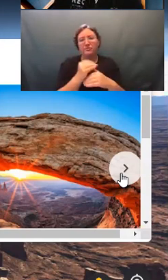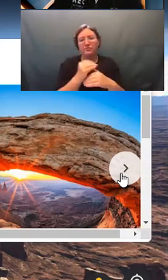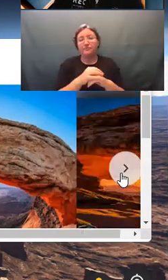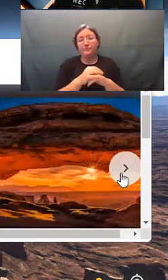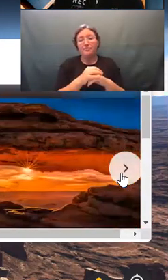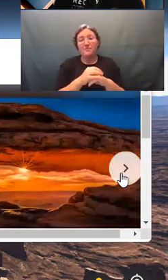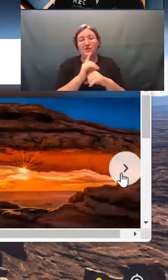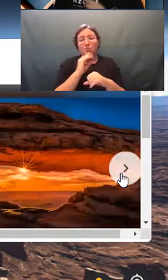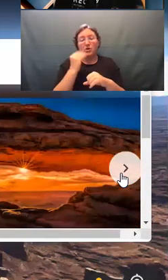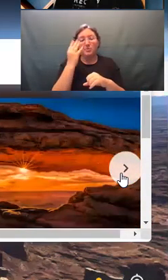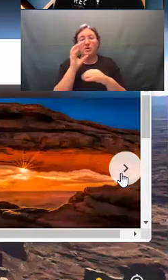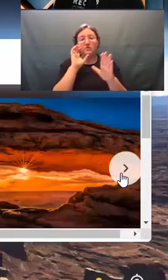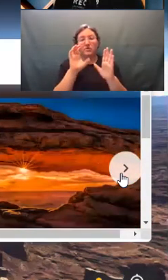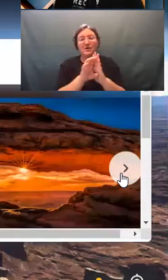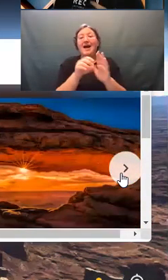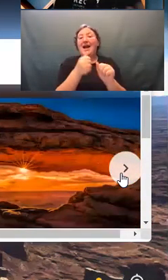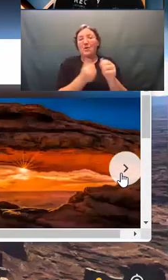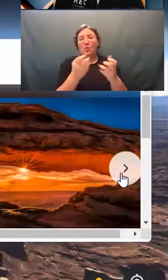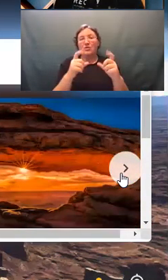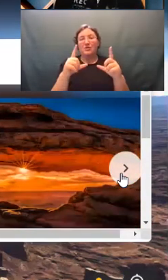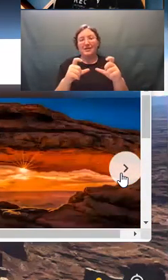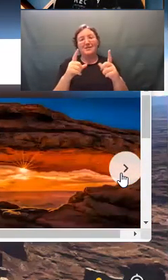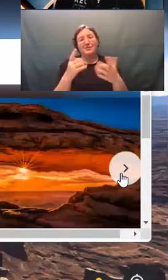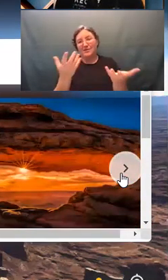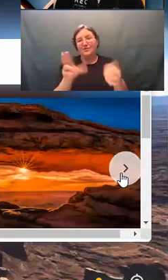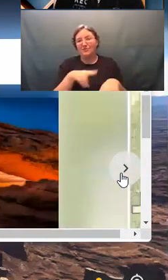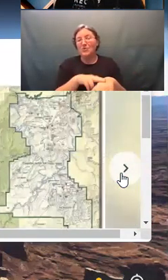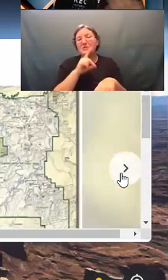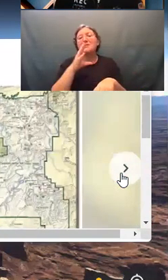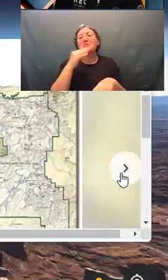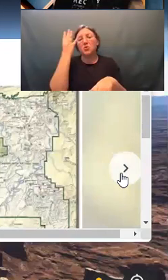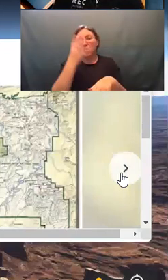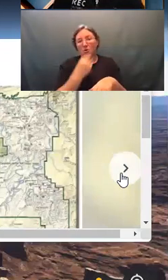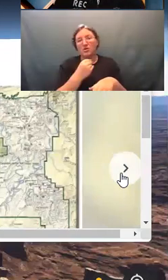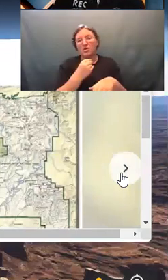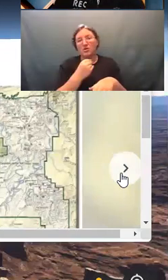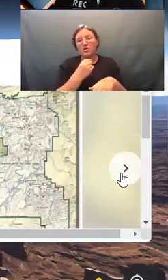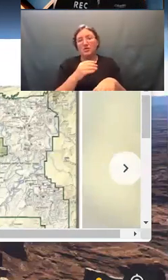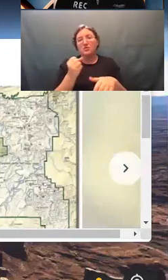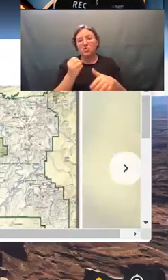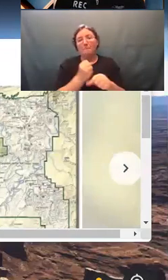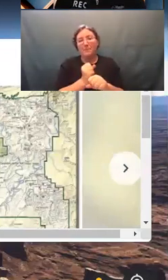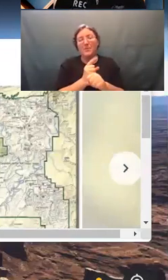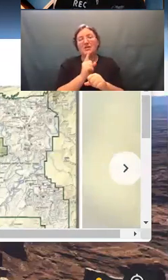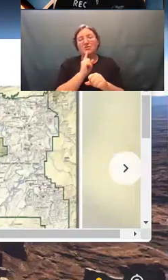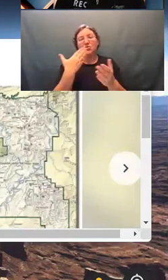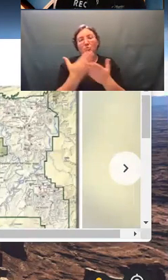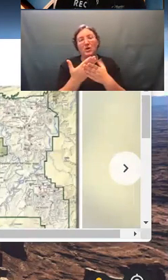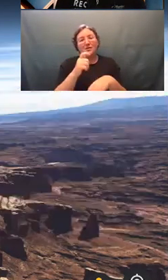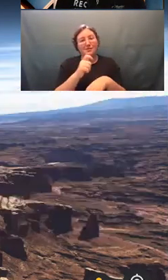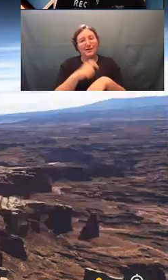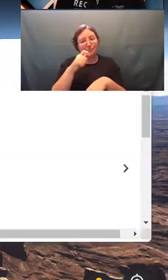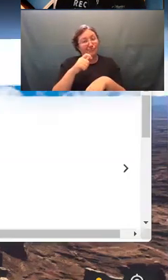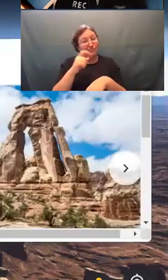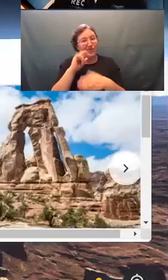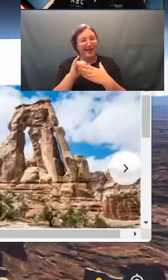really stunning photo that everyone wants, and you can't blame them. It's gorgeous. So again, you just want to make sure you get there at the right time.